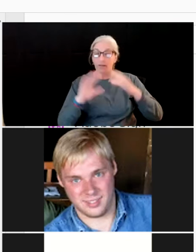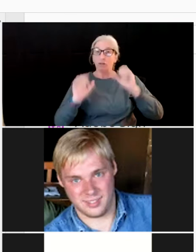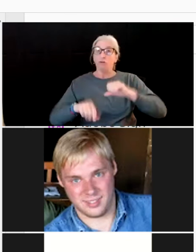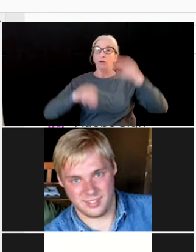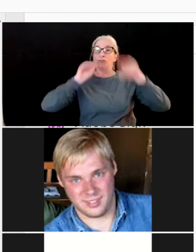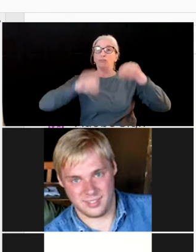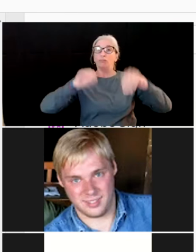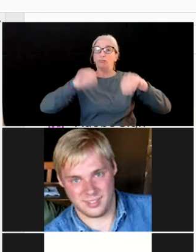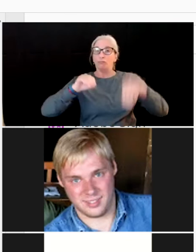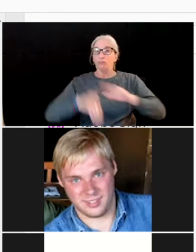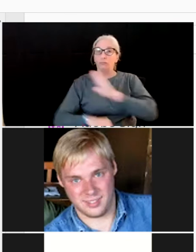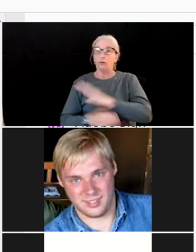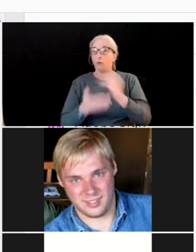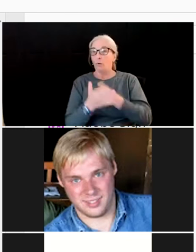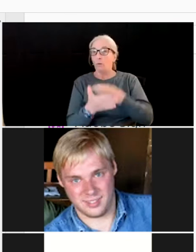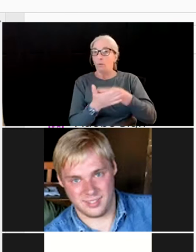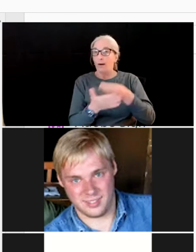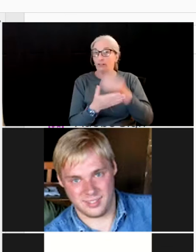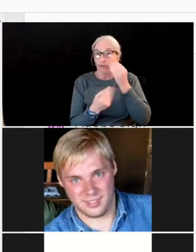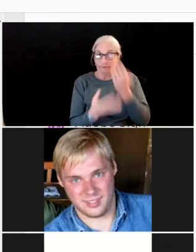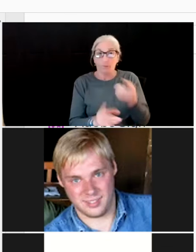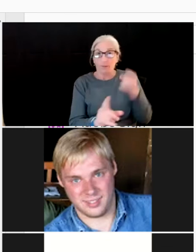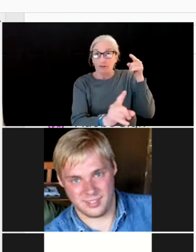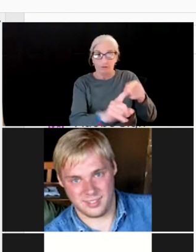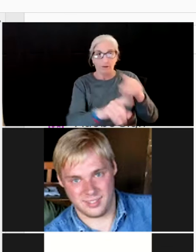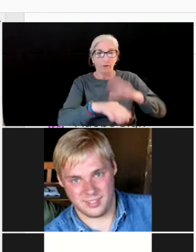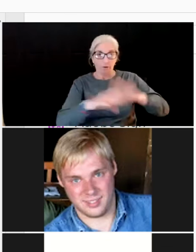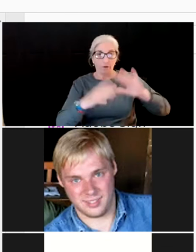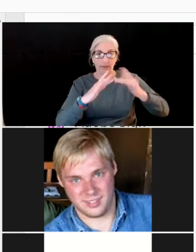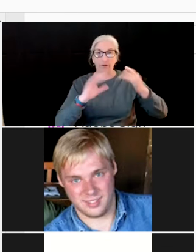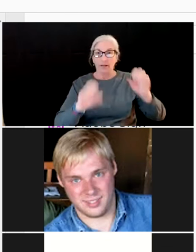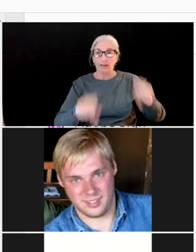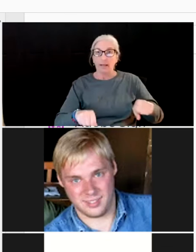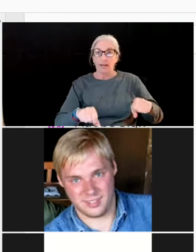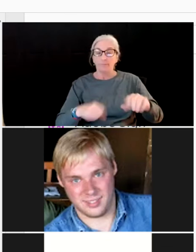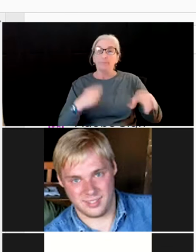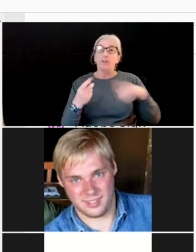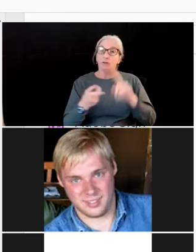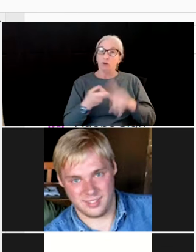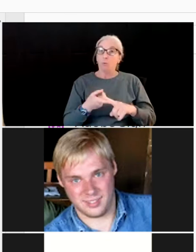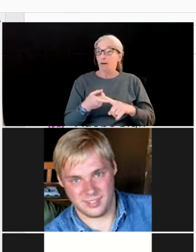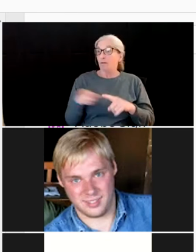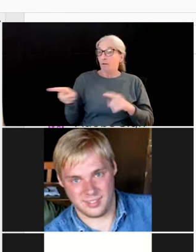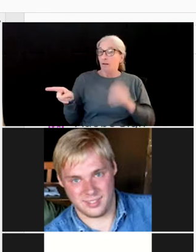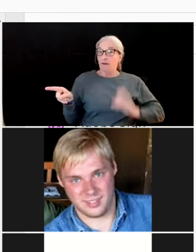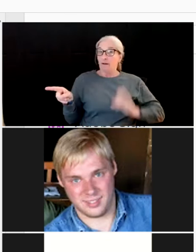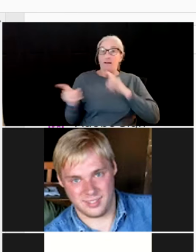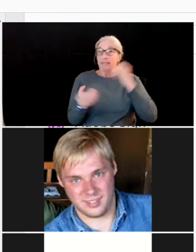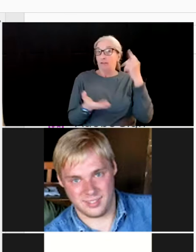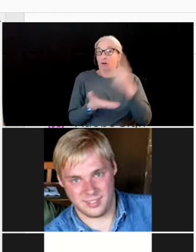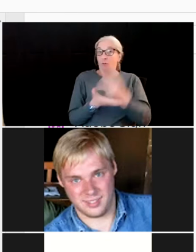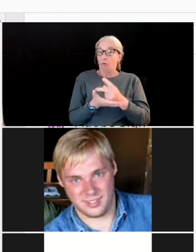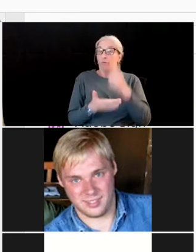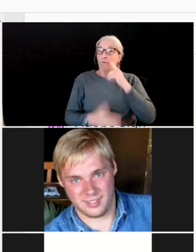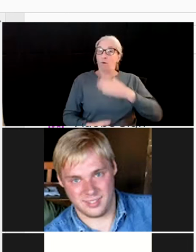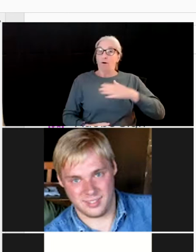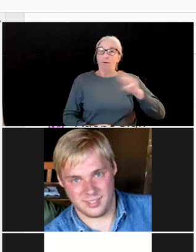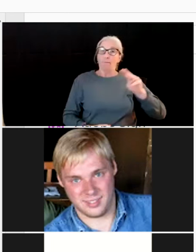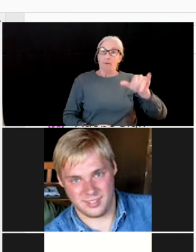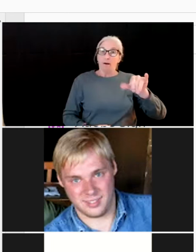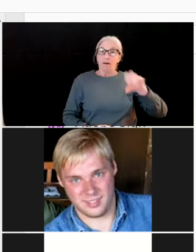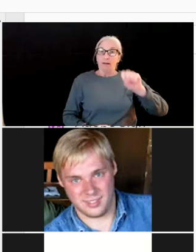information. All right, so once a client is approved for a mysSA.gov account, they can log in using